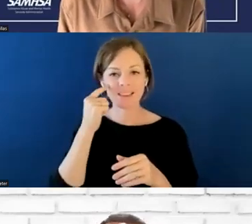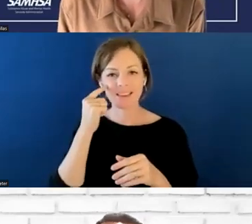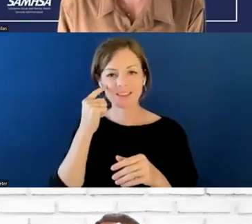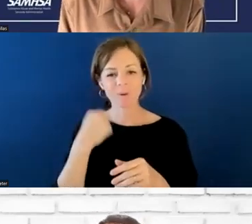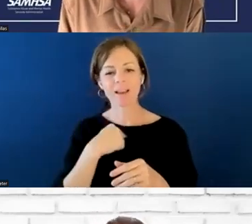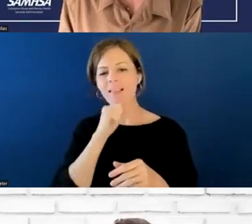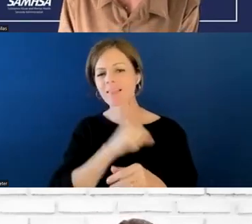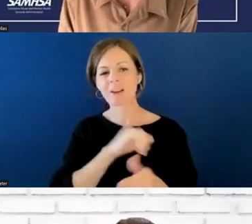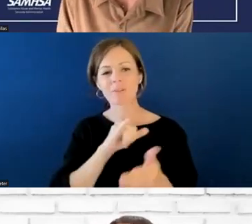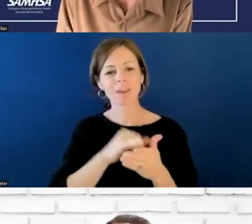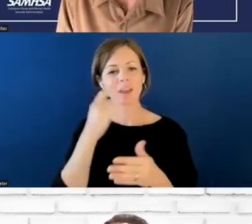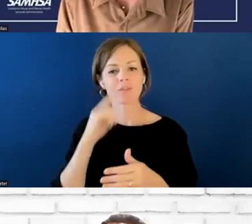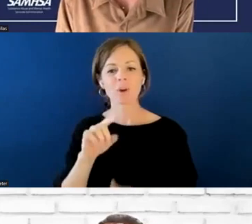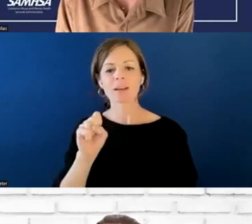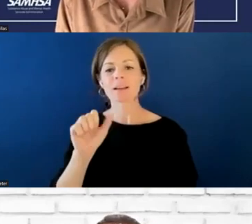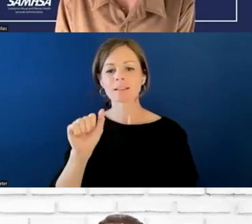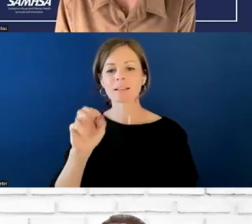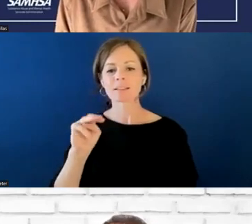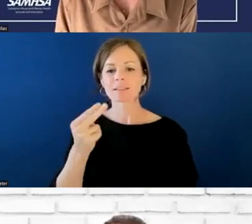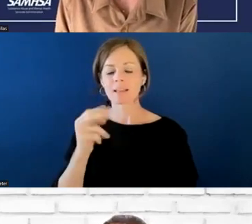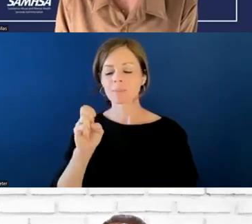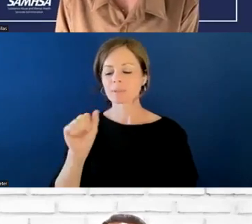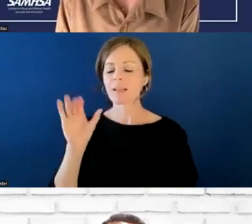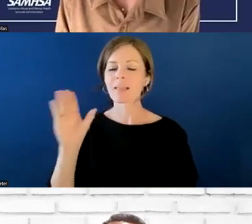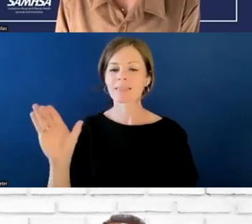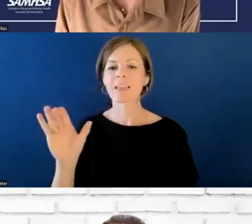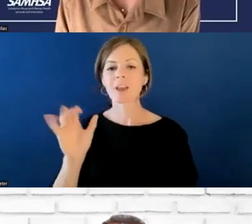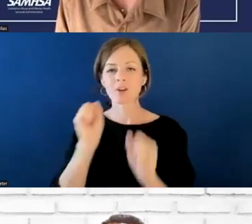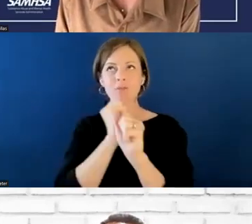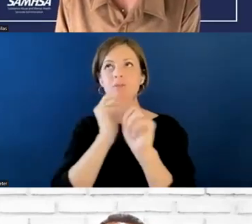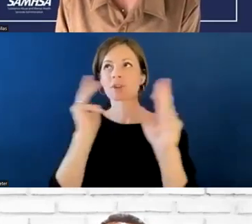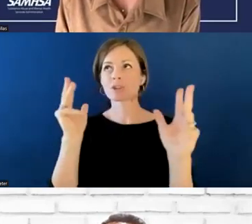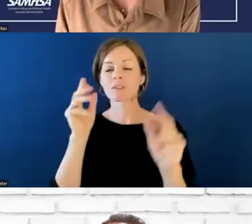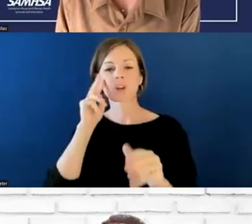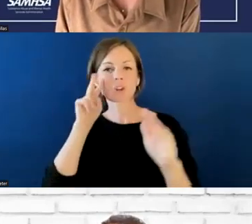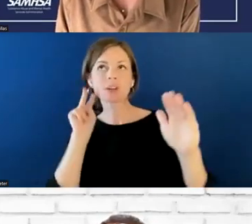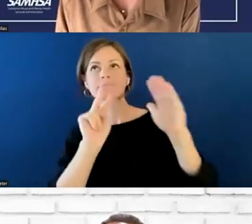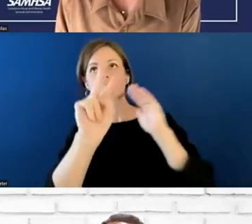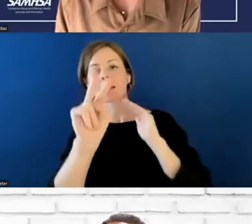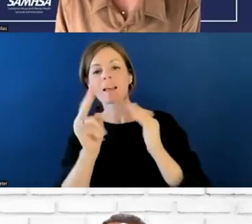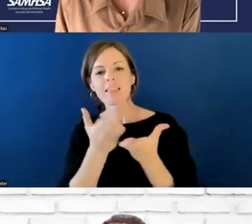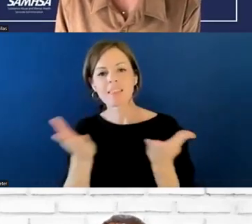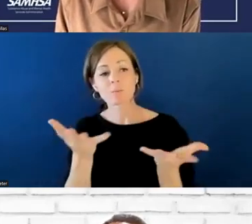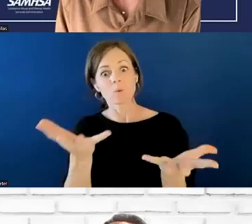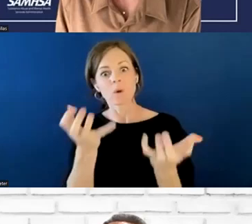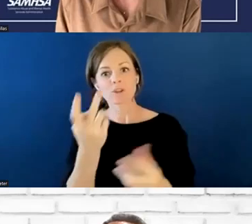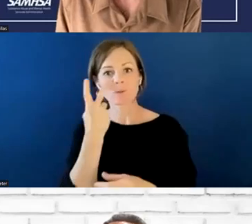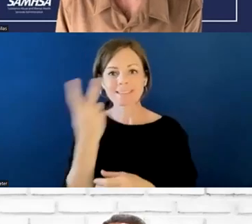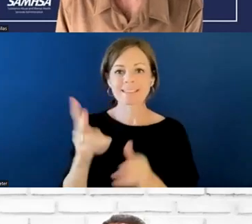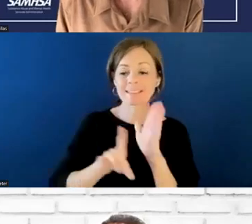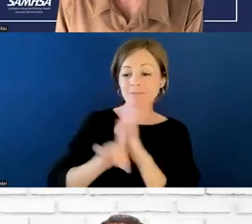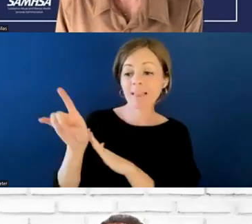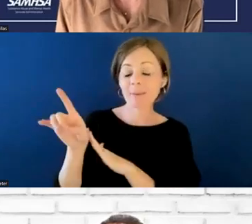vision in terms of where 988 is. They're not stamping it. They're looking ahead and saying, these are the things you'd like to see develop, but they're